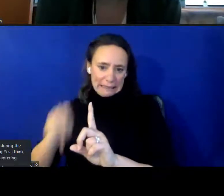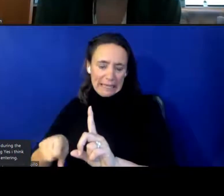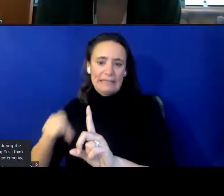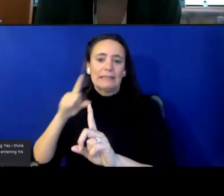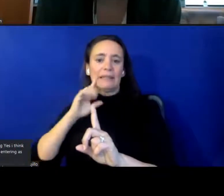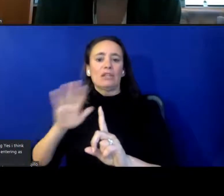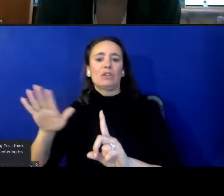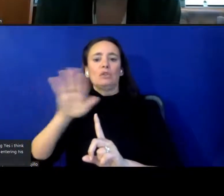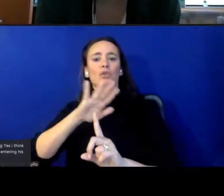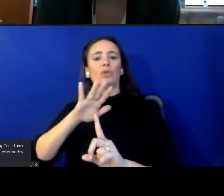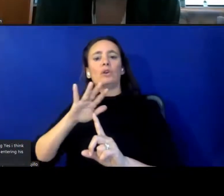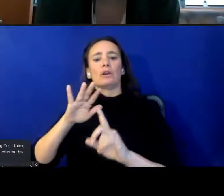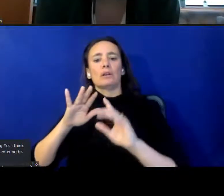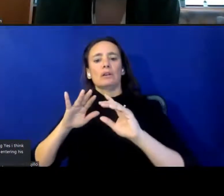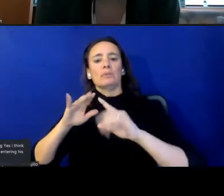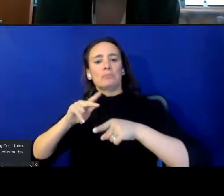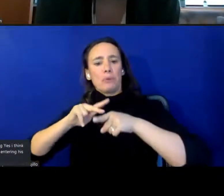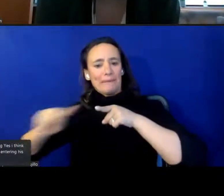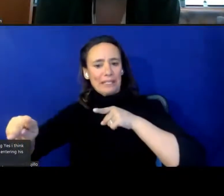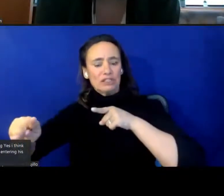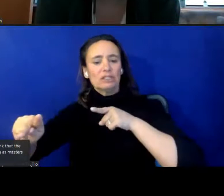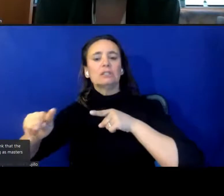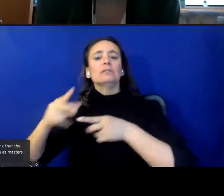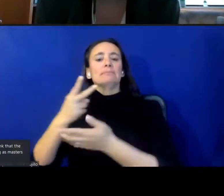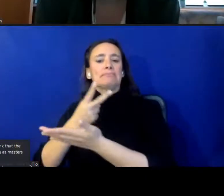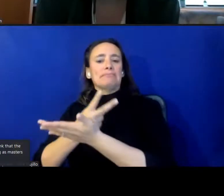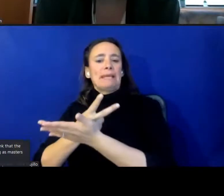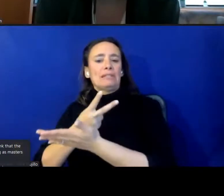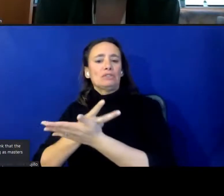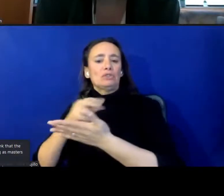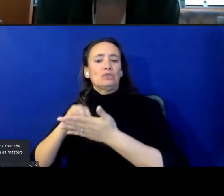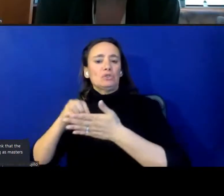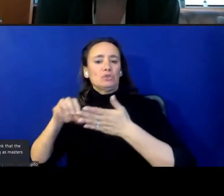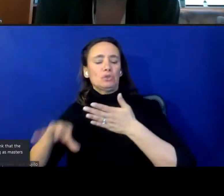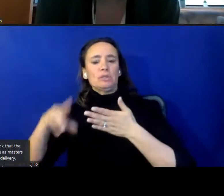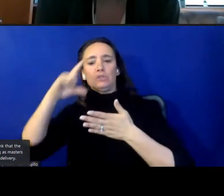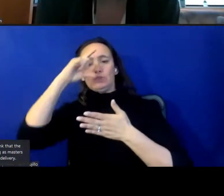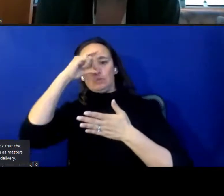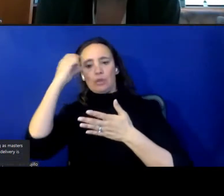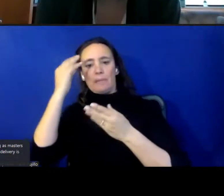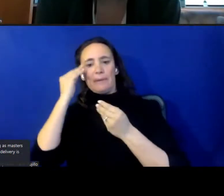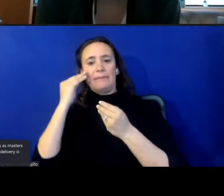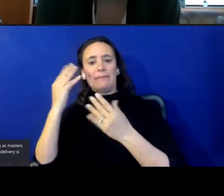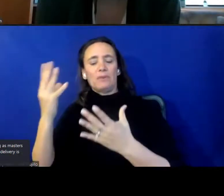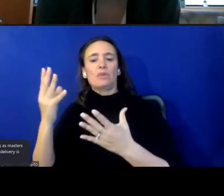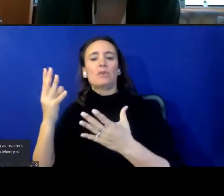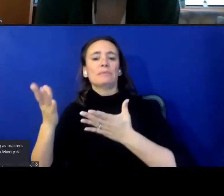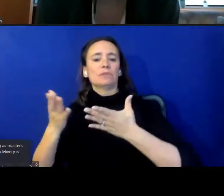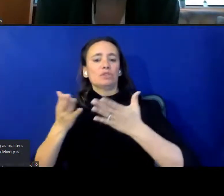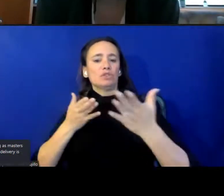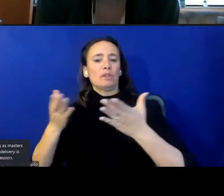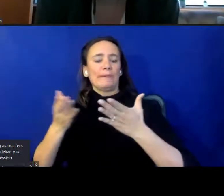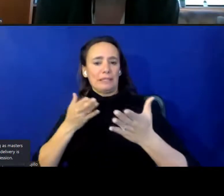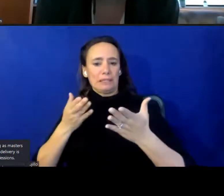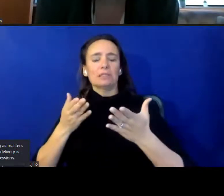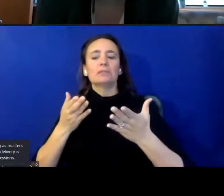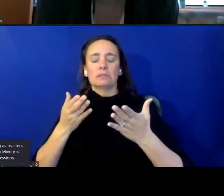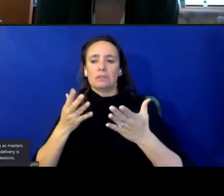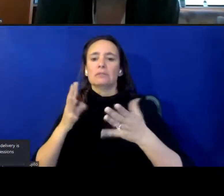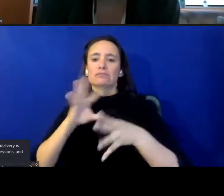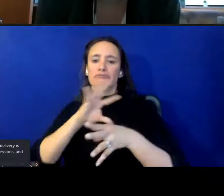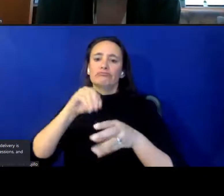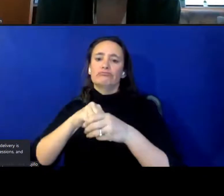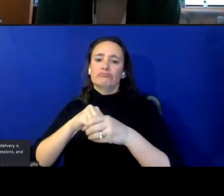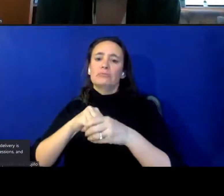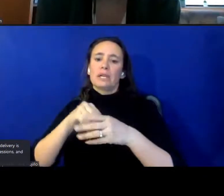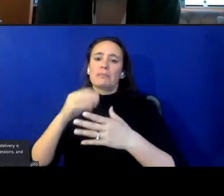as master's students, trauma-informed service delivery is going to be a big part of your professions, and it's an important